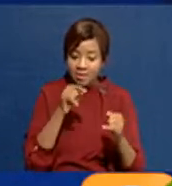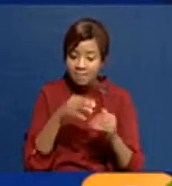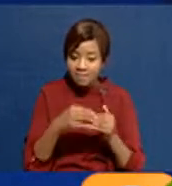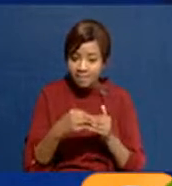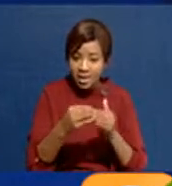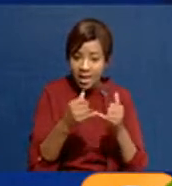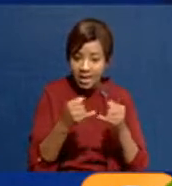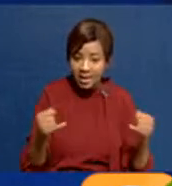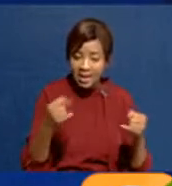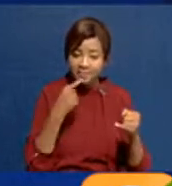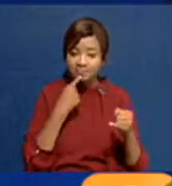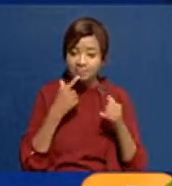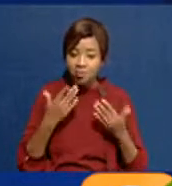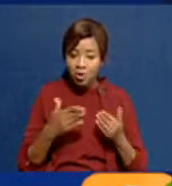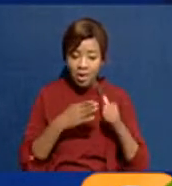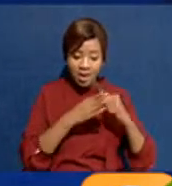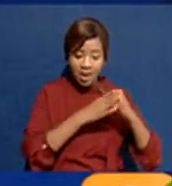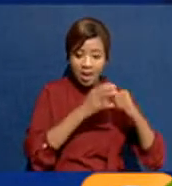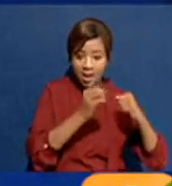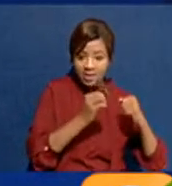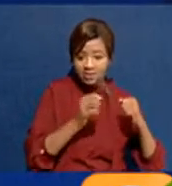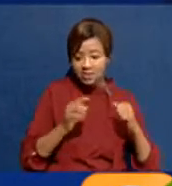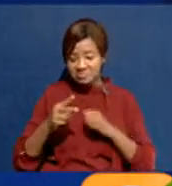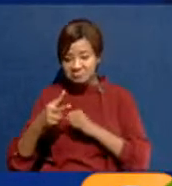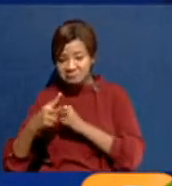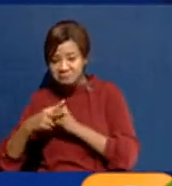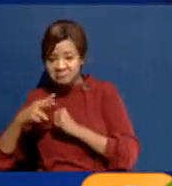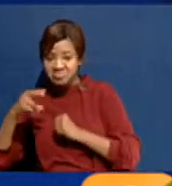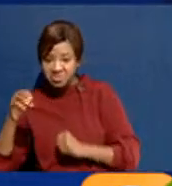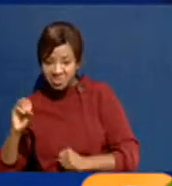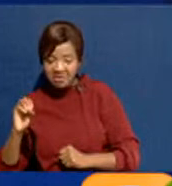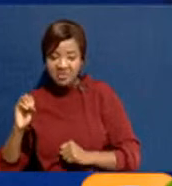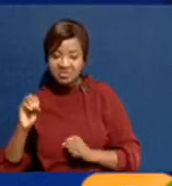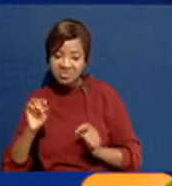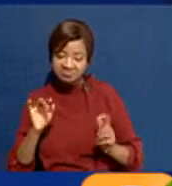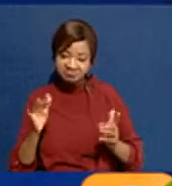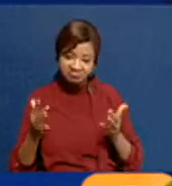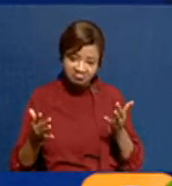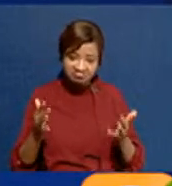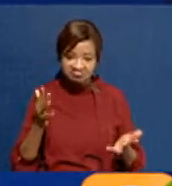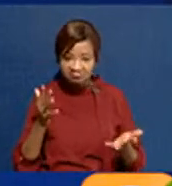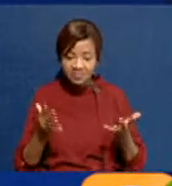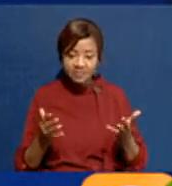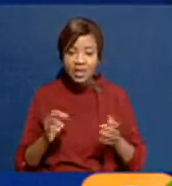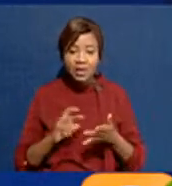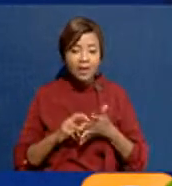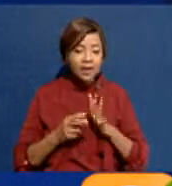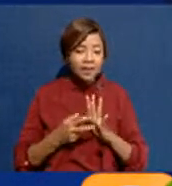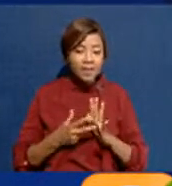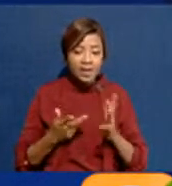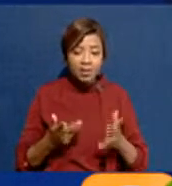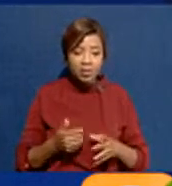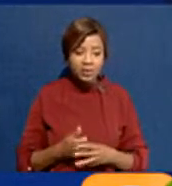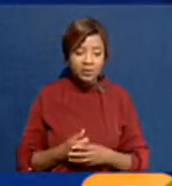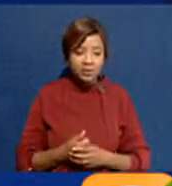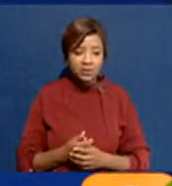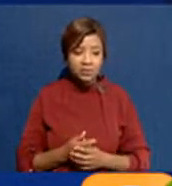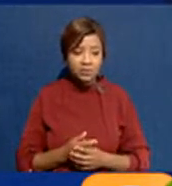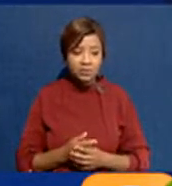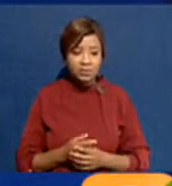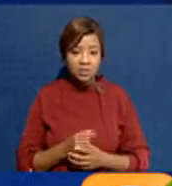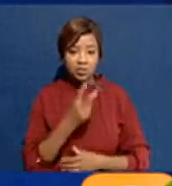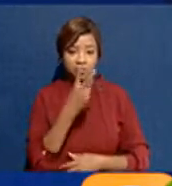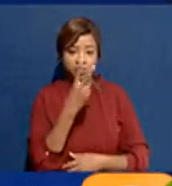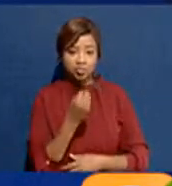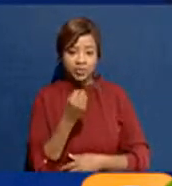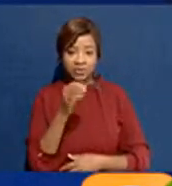a 90-70-90, you know, sort of protocol. And basically what it means is that we need by